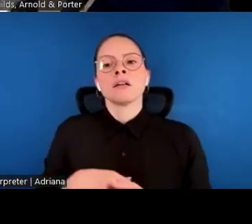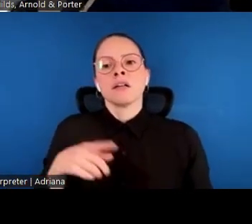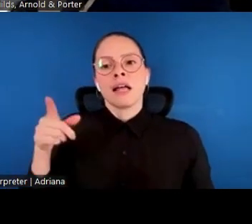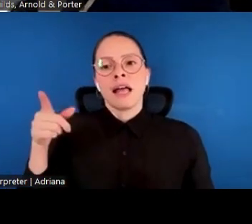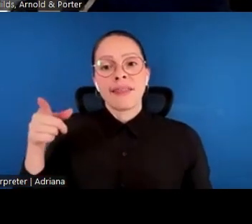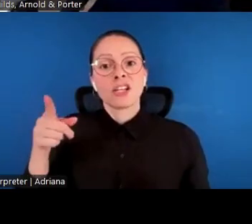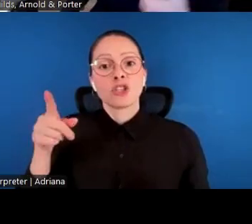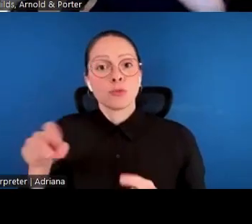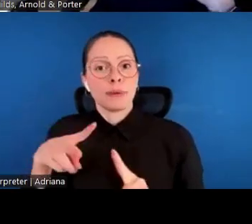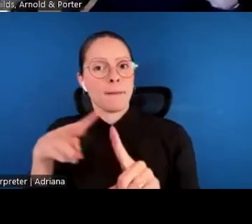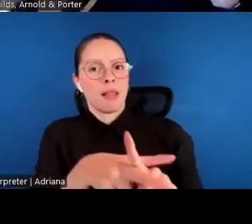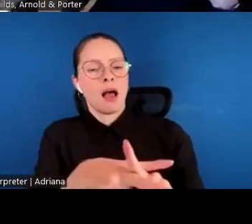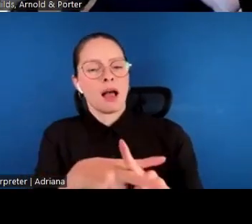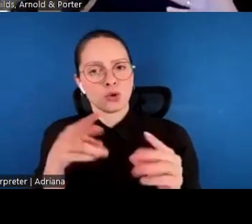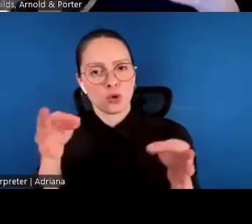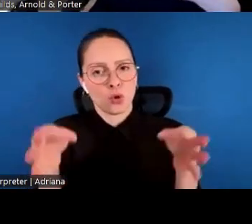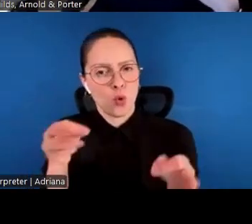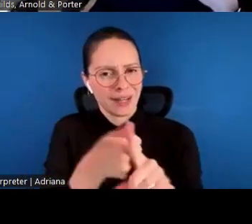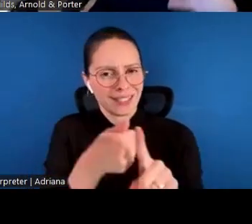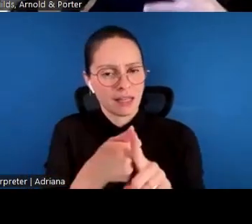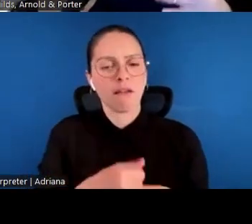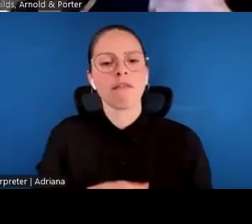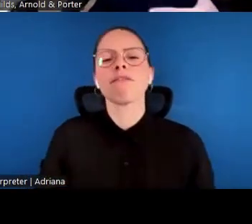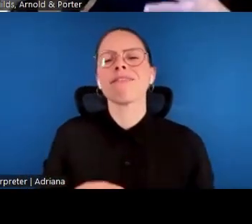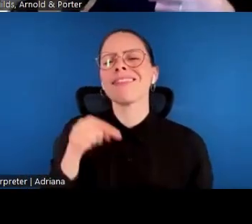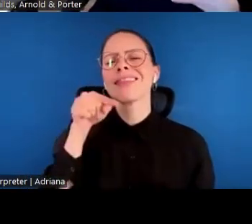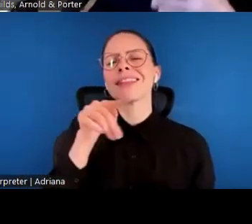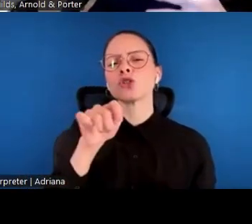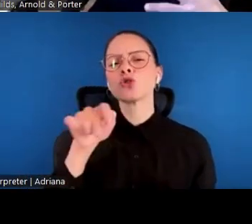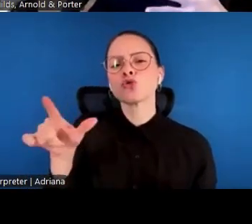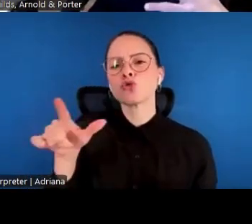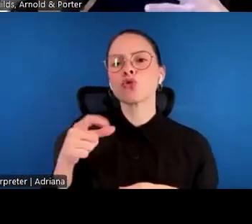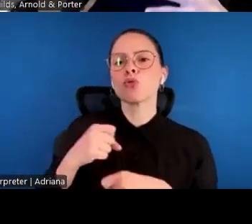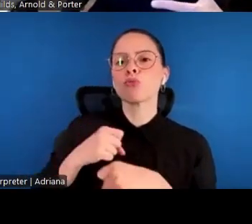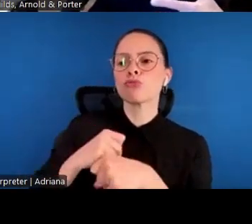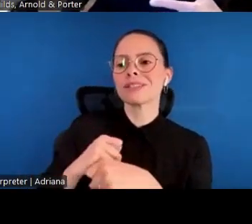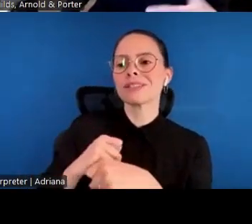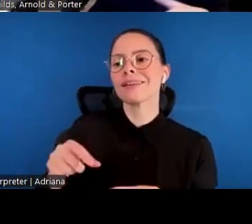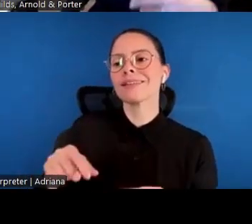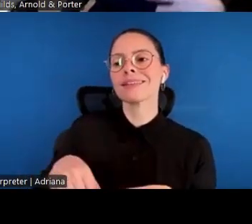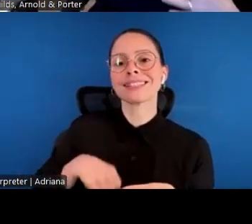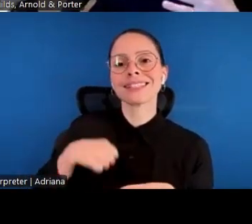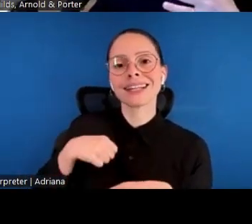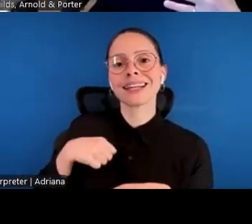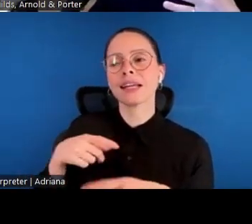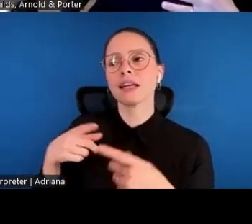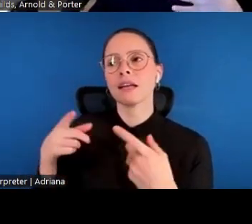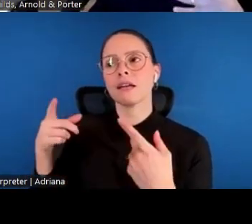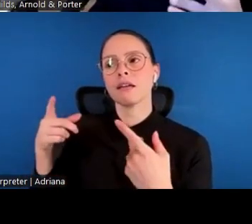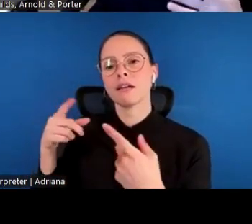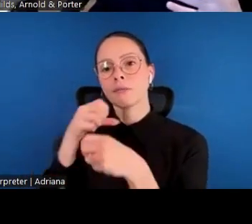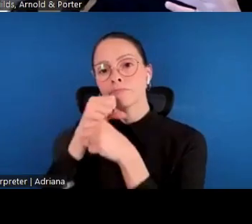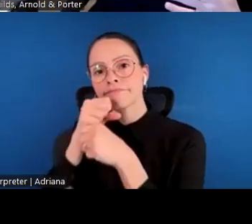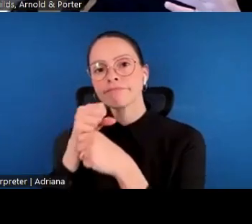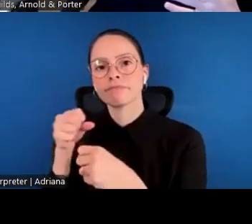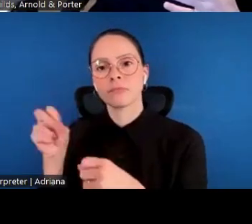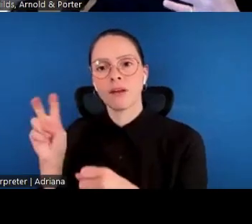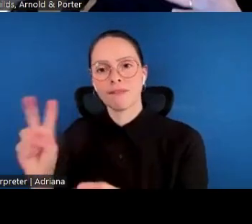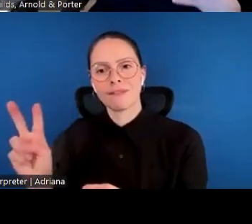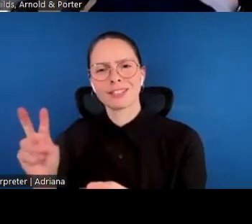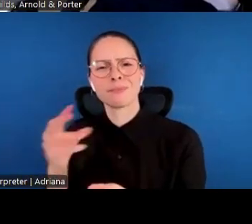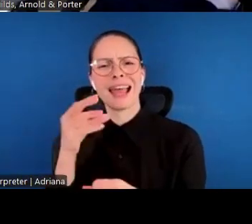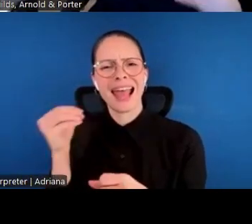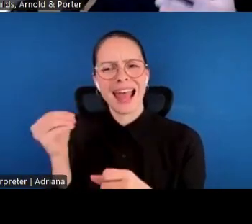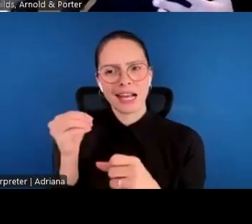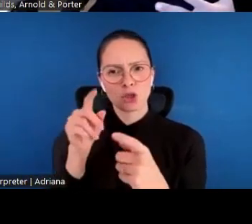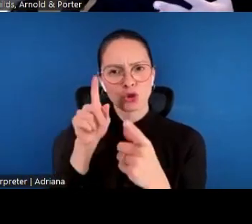in the court itself. It is a tool to protect the dignity and privacy of the victim, and also to keep out extraneous information